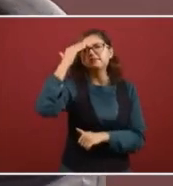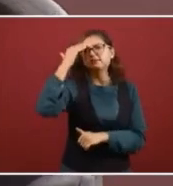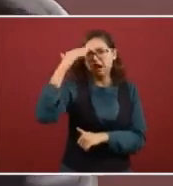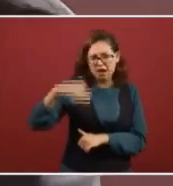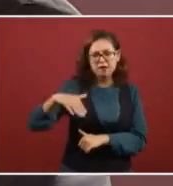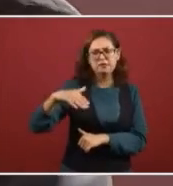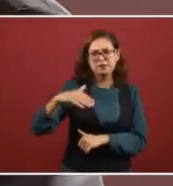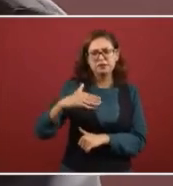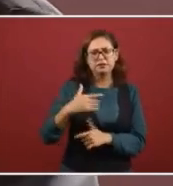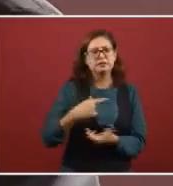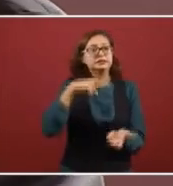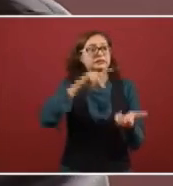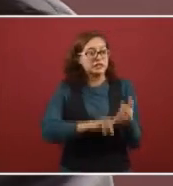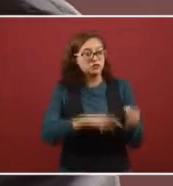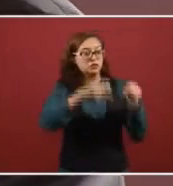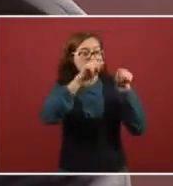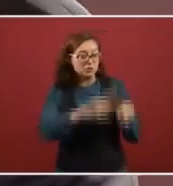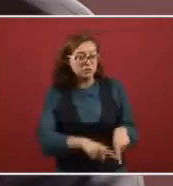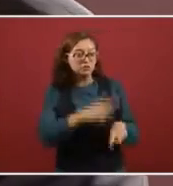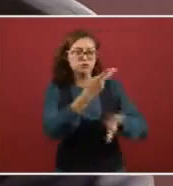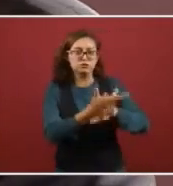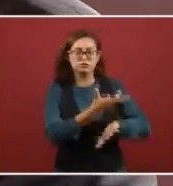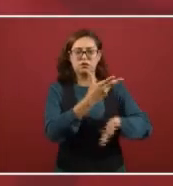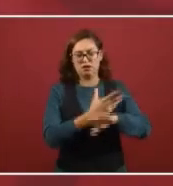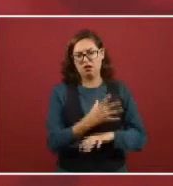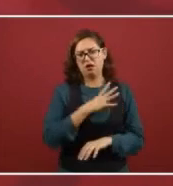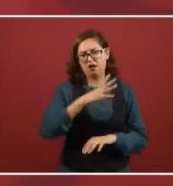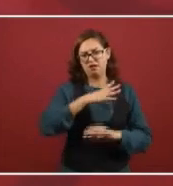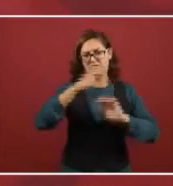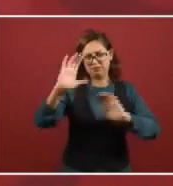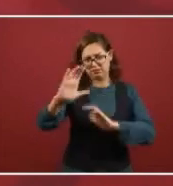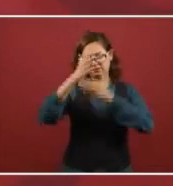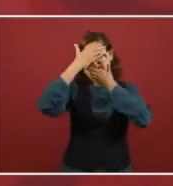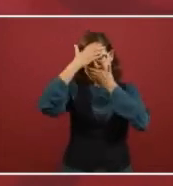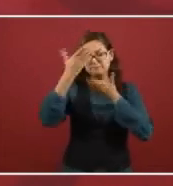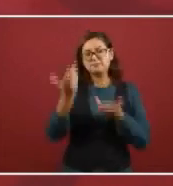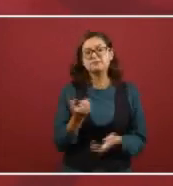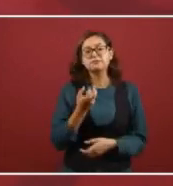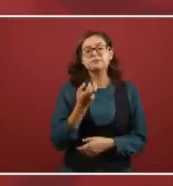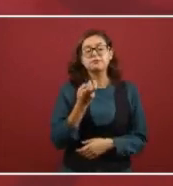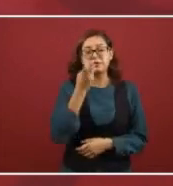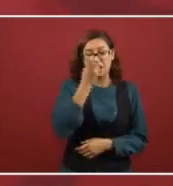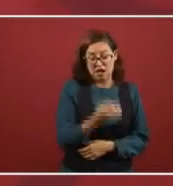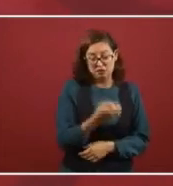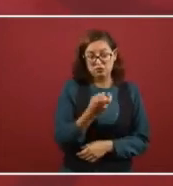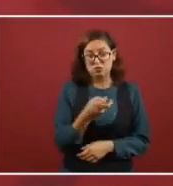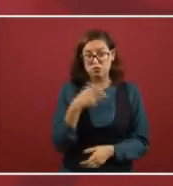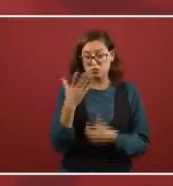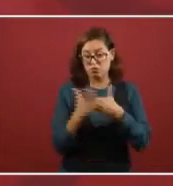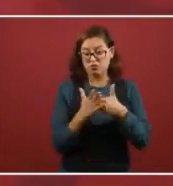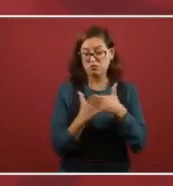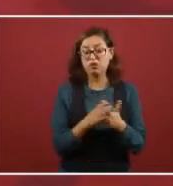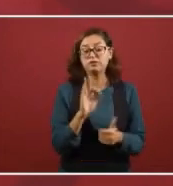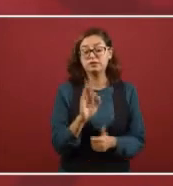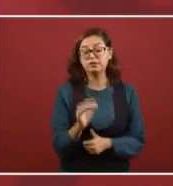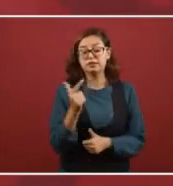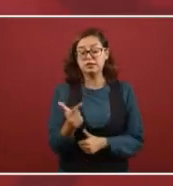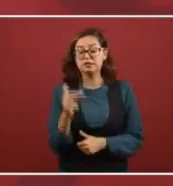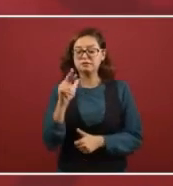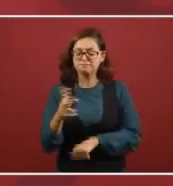the authorities of the U.S. are going to make decisions on that. But then it will be